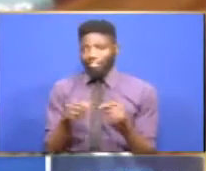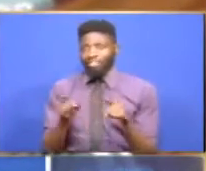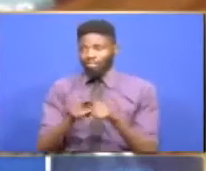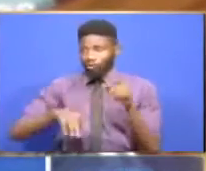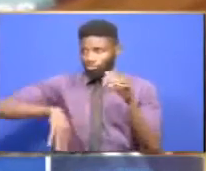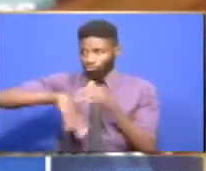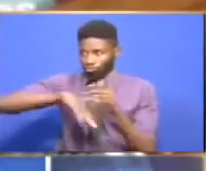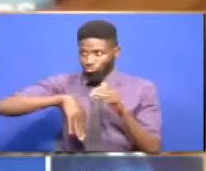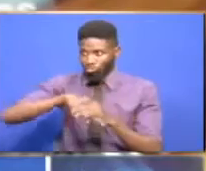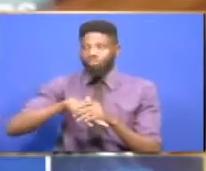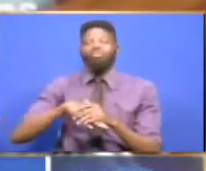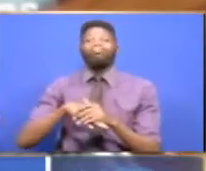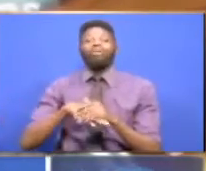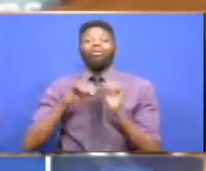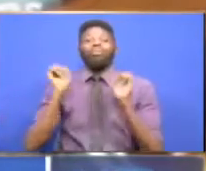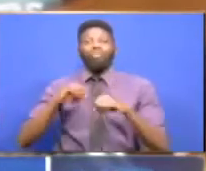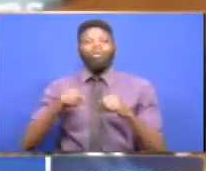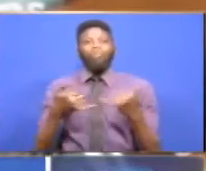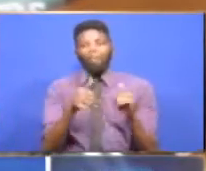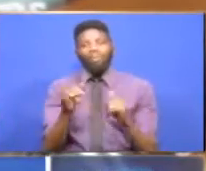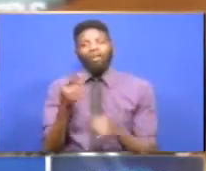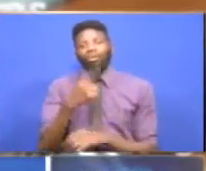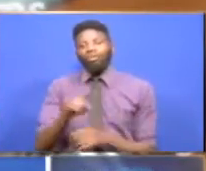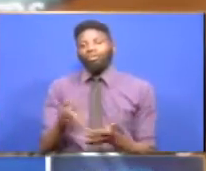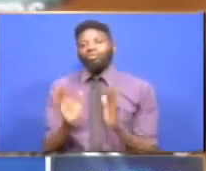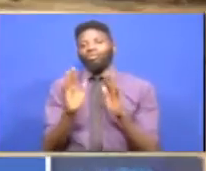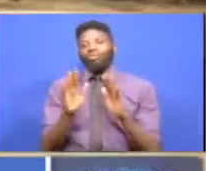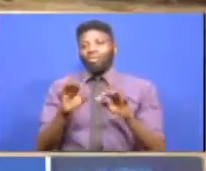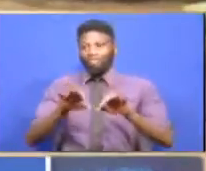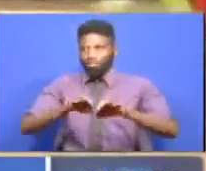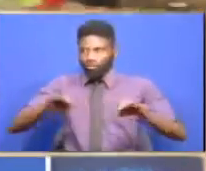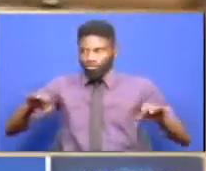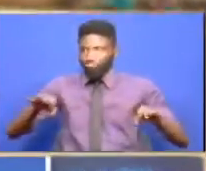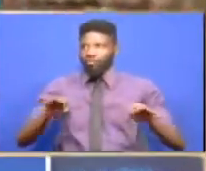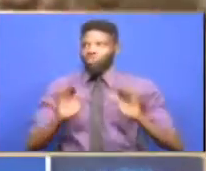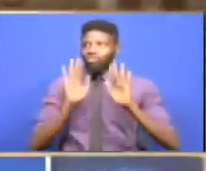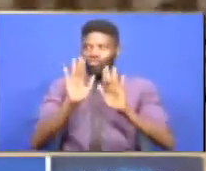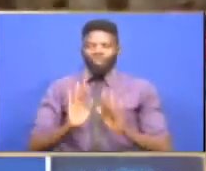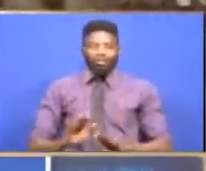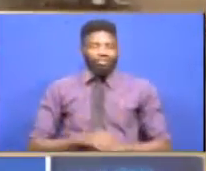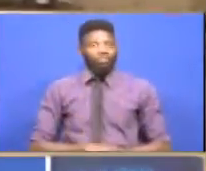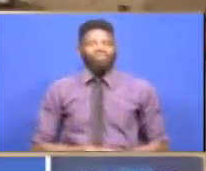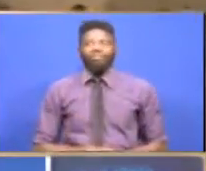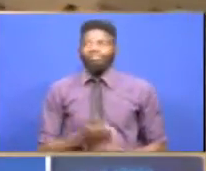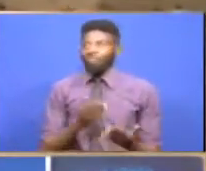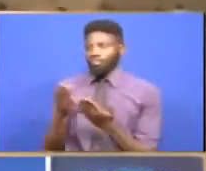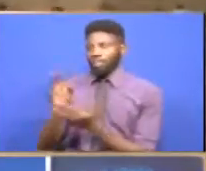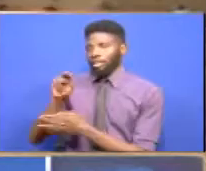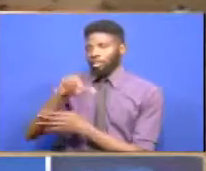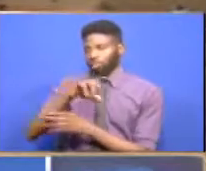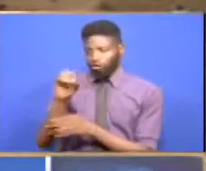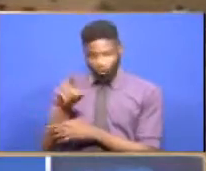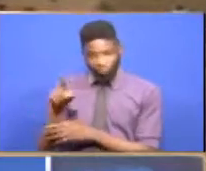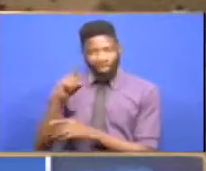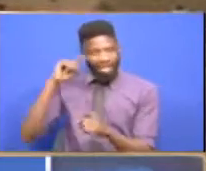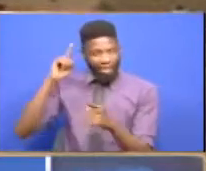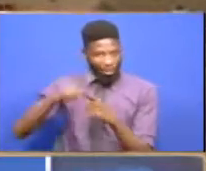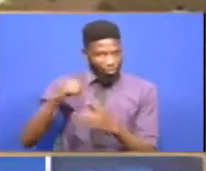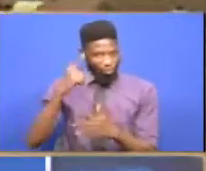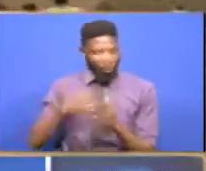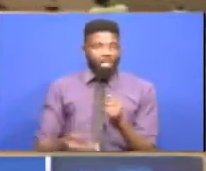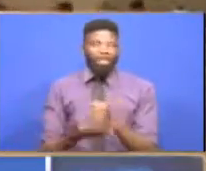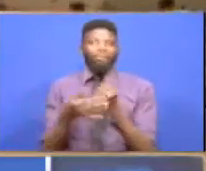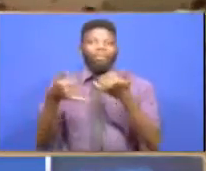uweze kuchezeka kwa njia inafaa. Surface ina matter sana. The non-governmental organization body hopes to help the players to